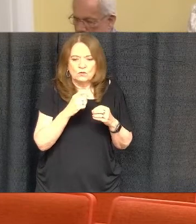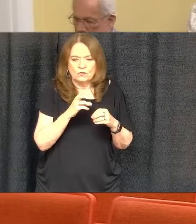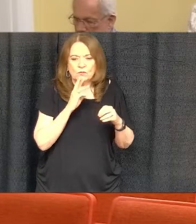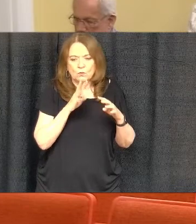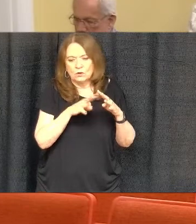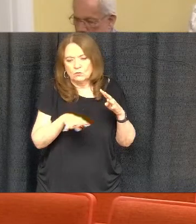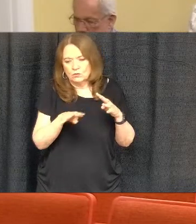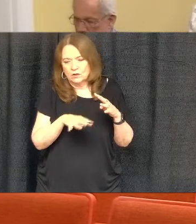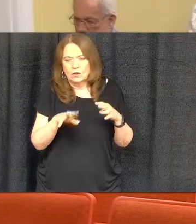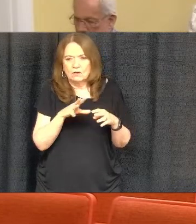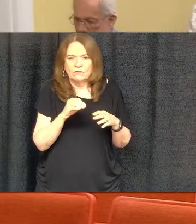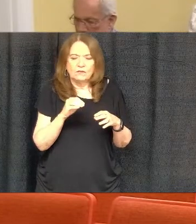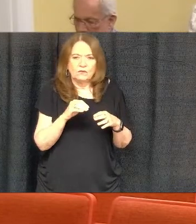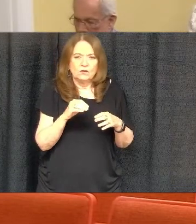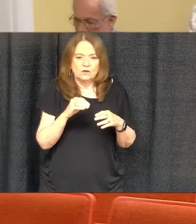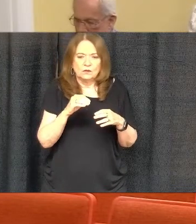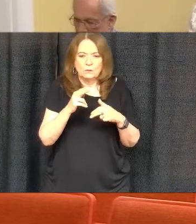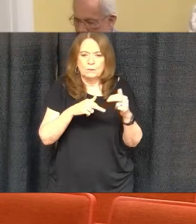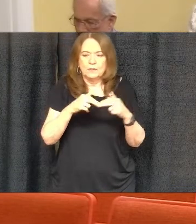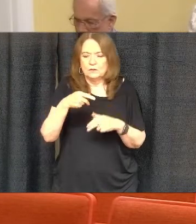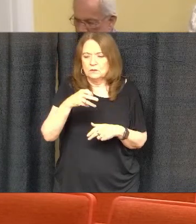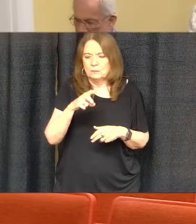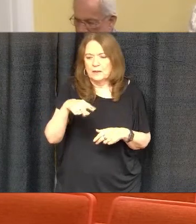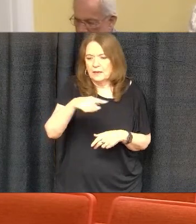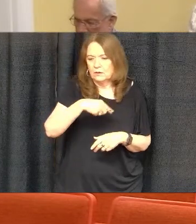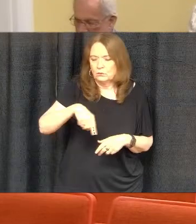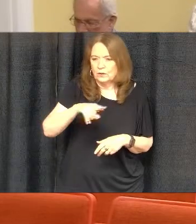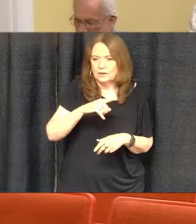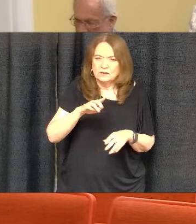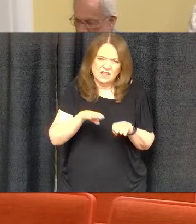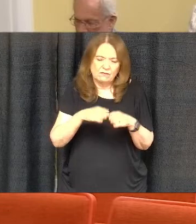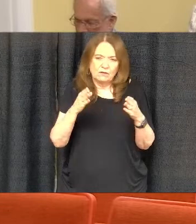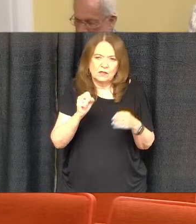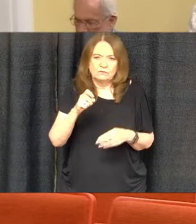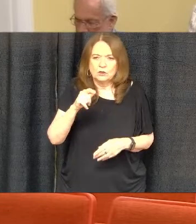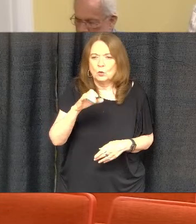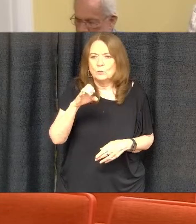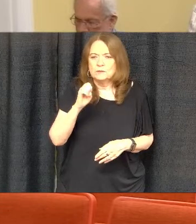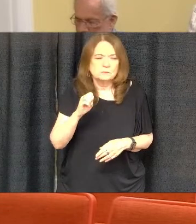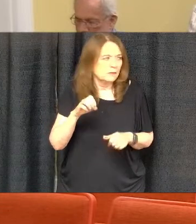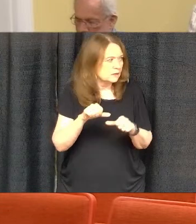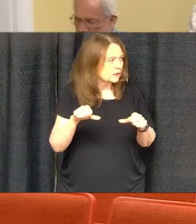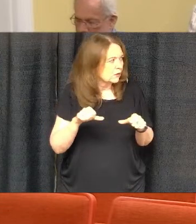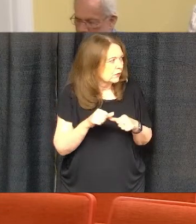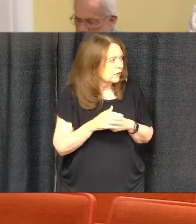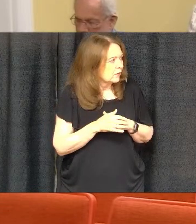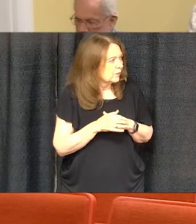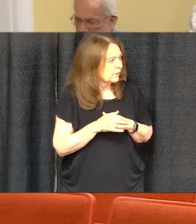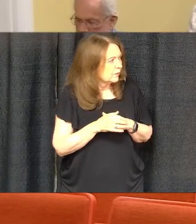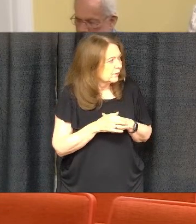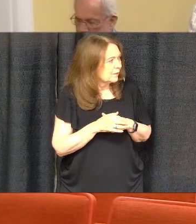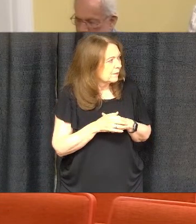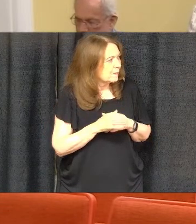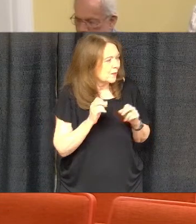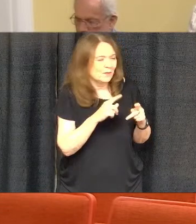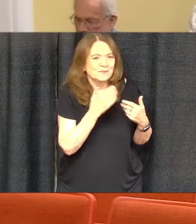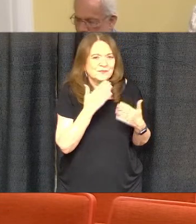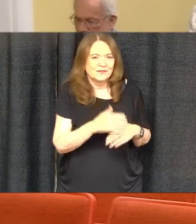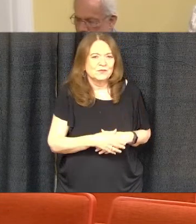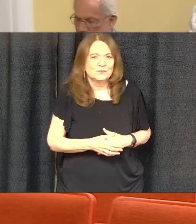and they're gonna build a path around it as a open space area. Like a mini lake, I guess. All right, thank